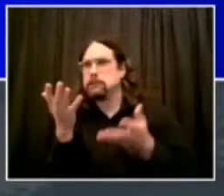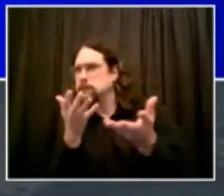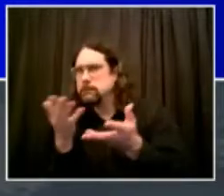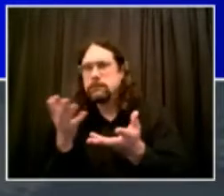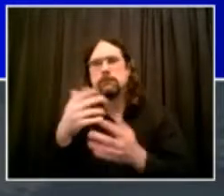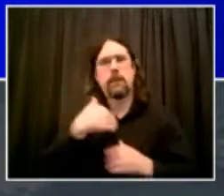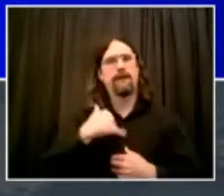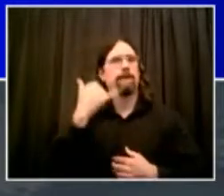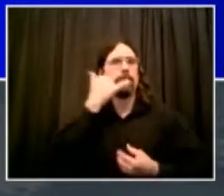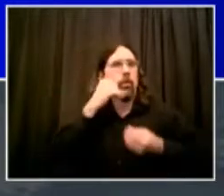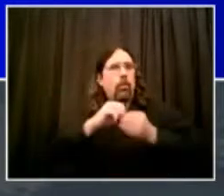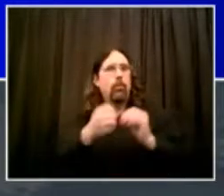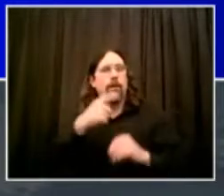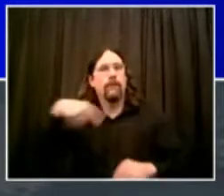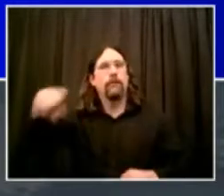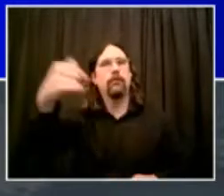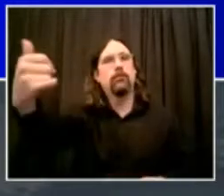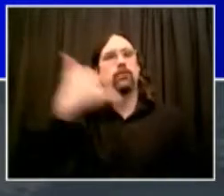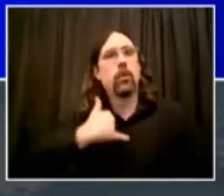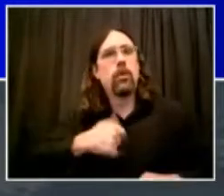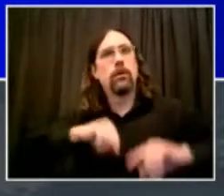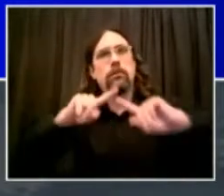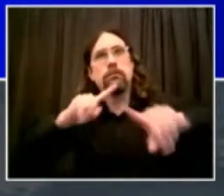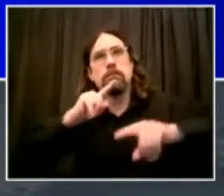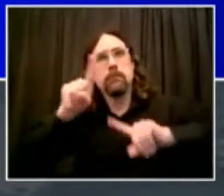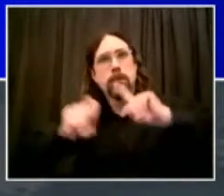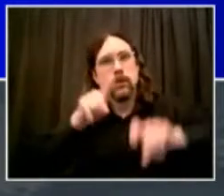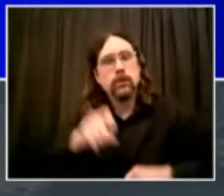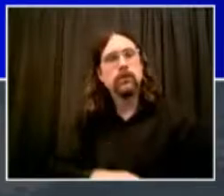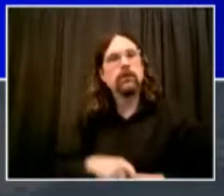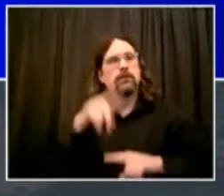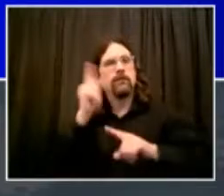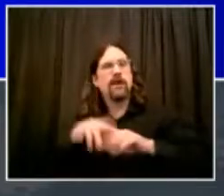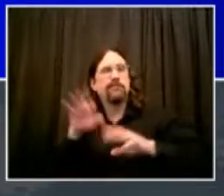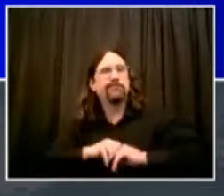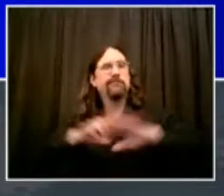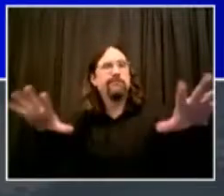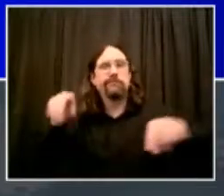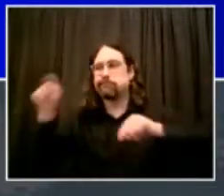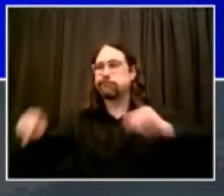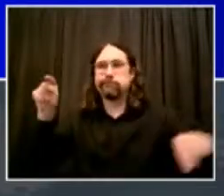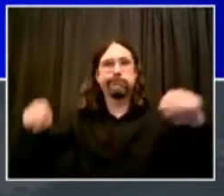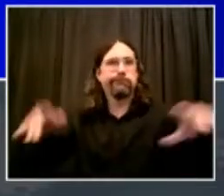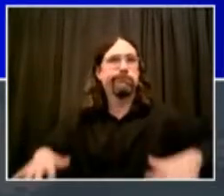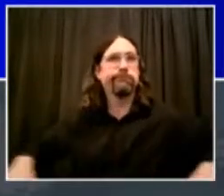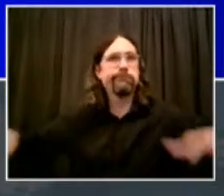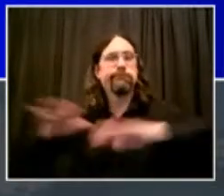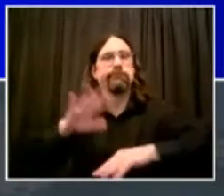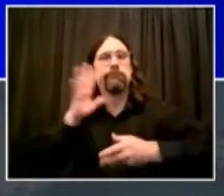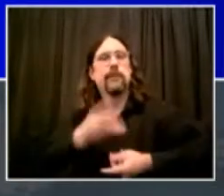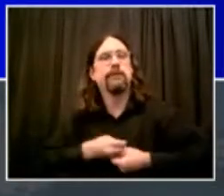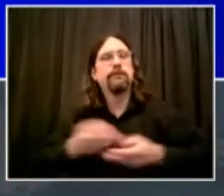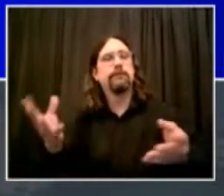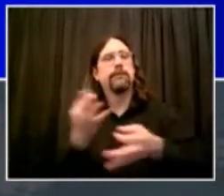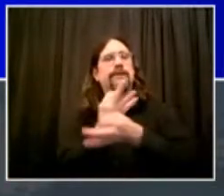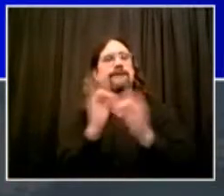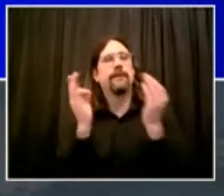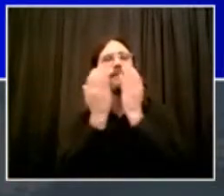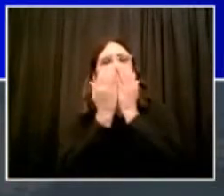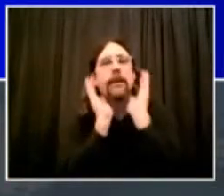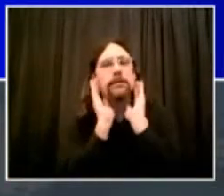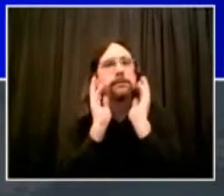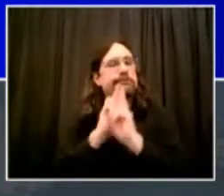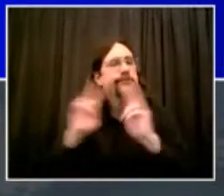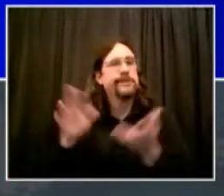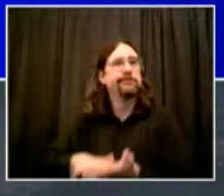every working person coming back to work today, we will watch out for you. And if you see something wrong, we want to make sure it